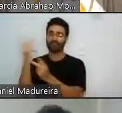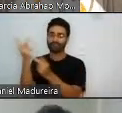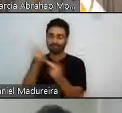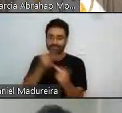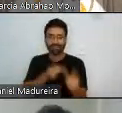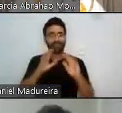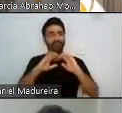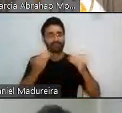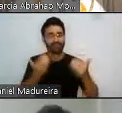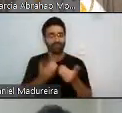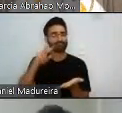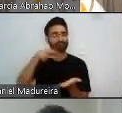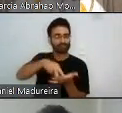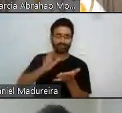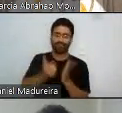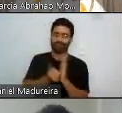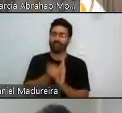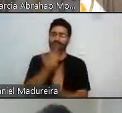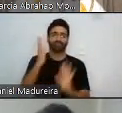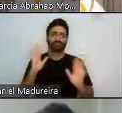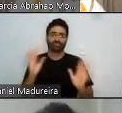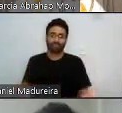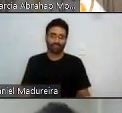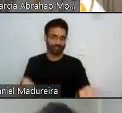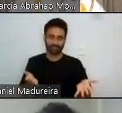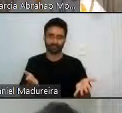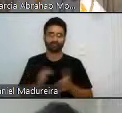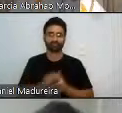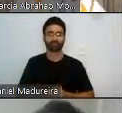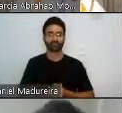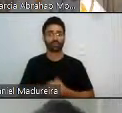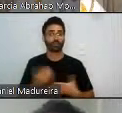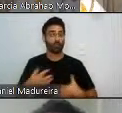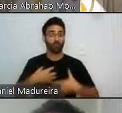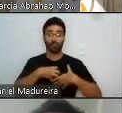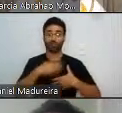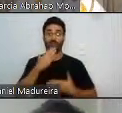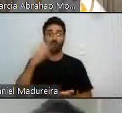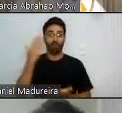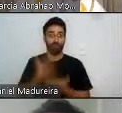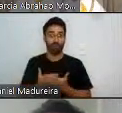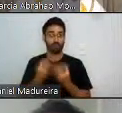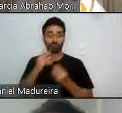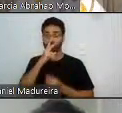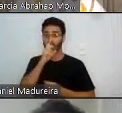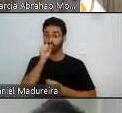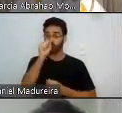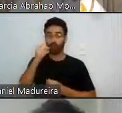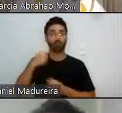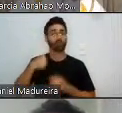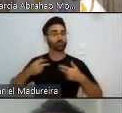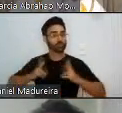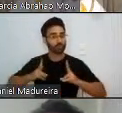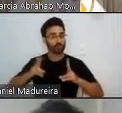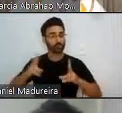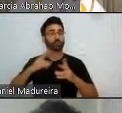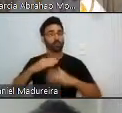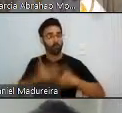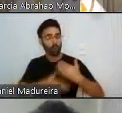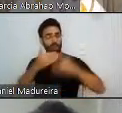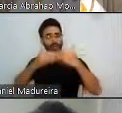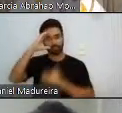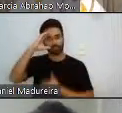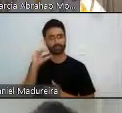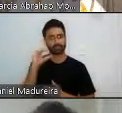all the difficulties that surround us right now in Brazil and elsewhere. And now in the midst of everything, quite remarkably, our colleagues